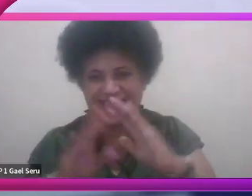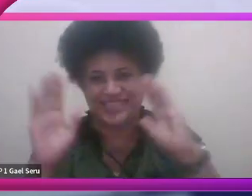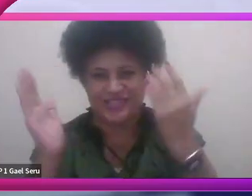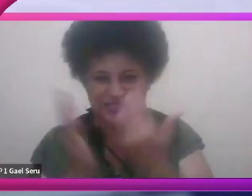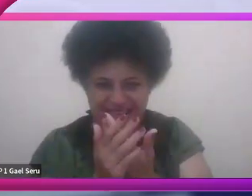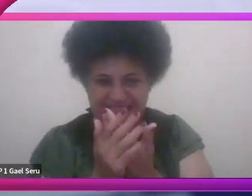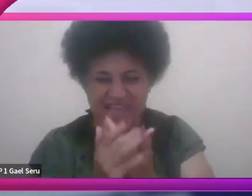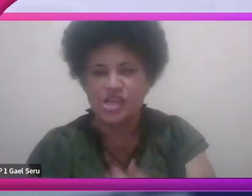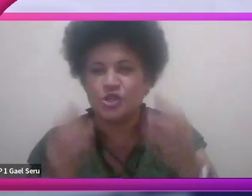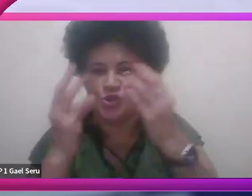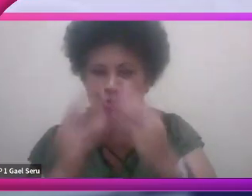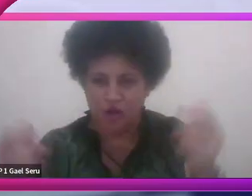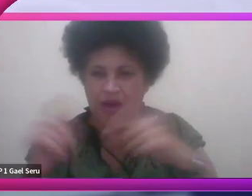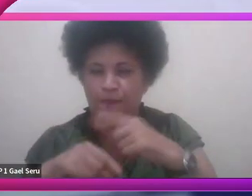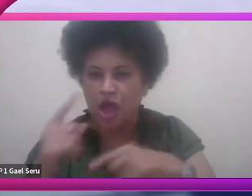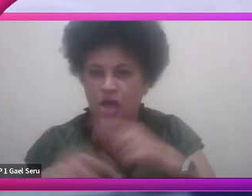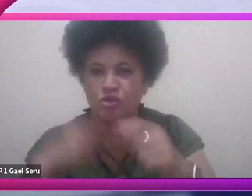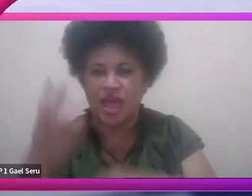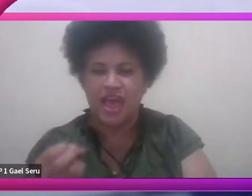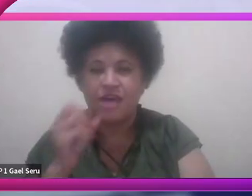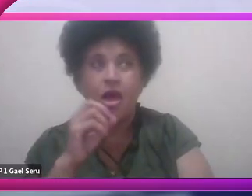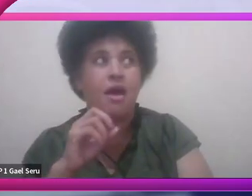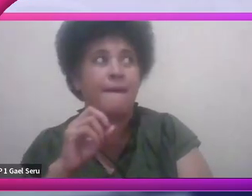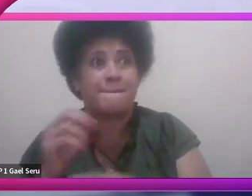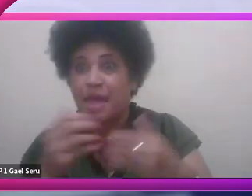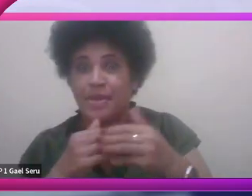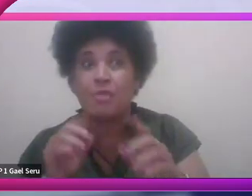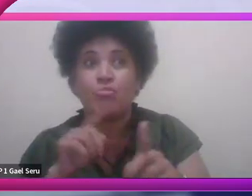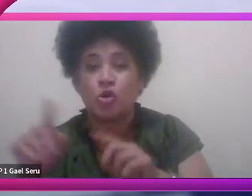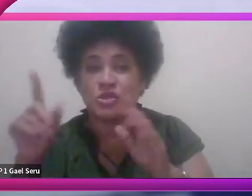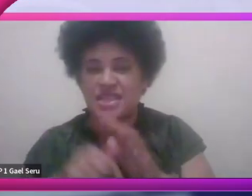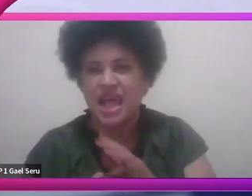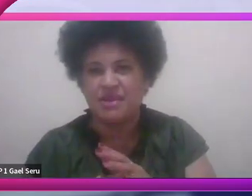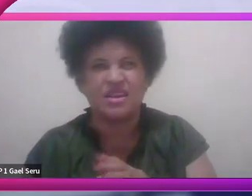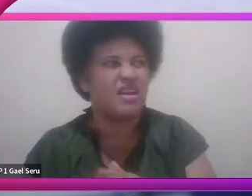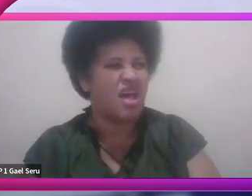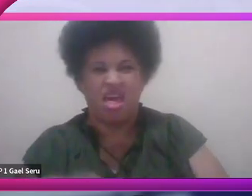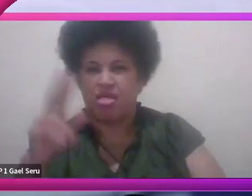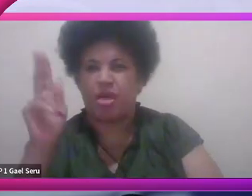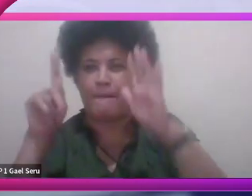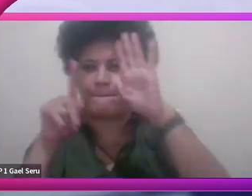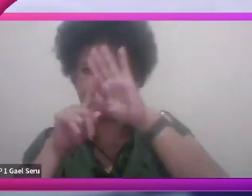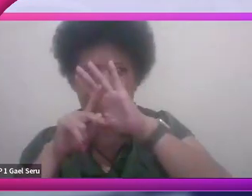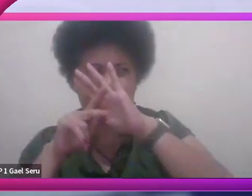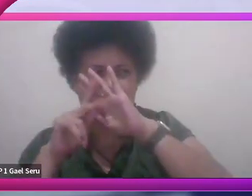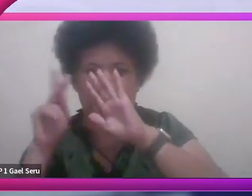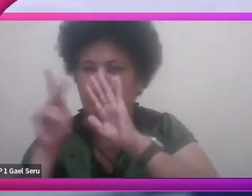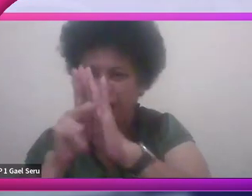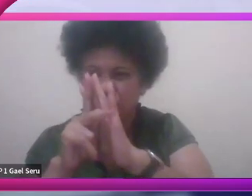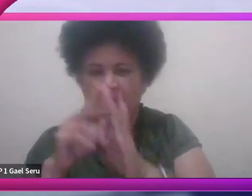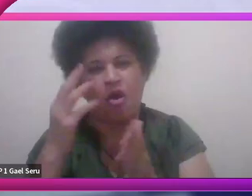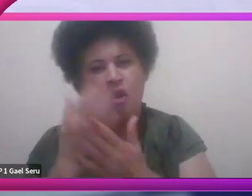to address the fertility. A lot of time is a pressure or a symbol is focused on women, either smile or cry is